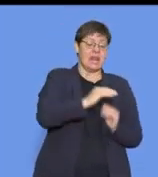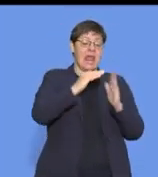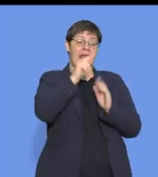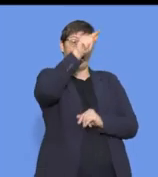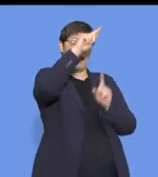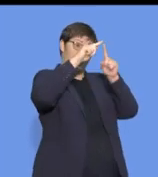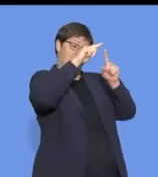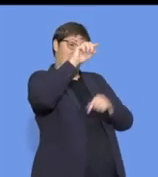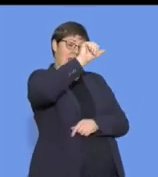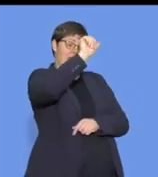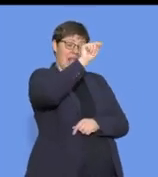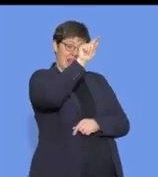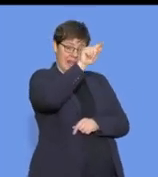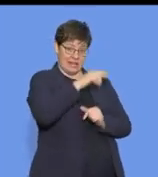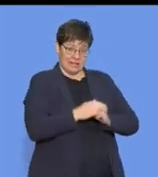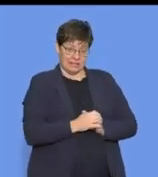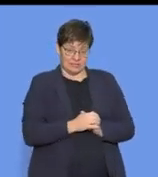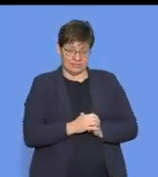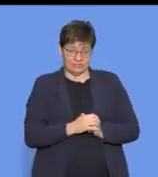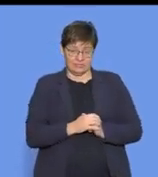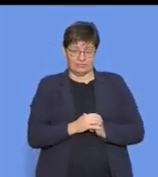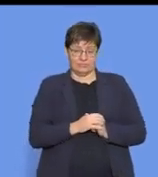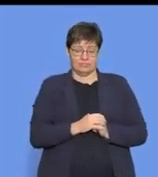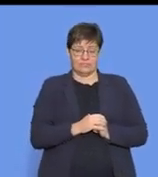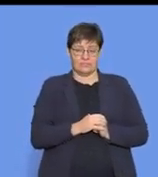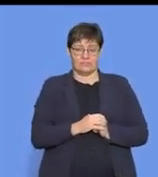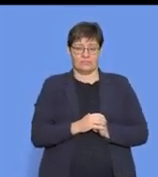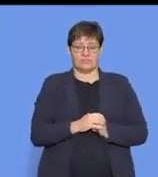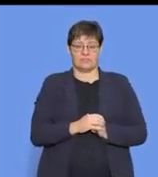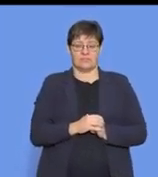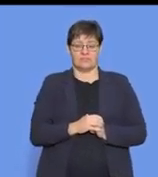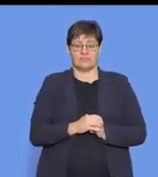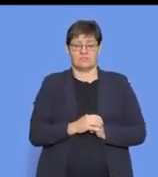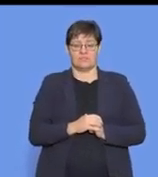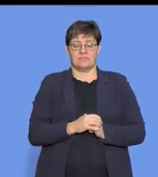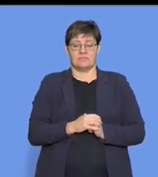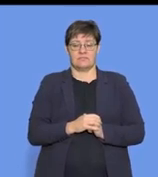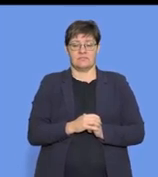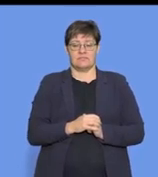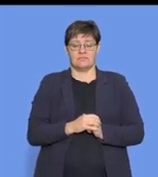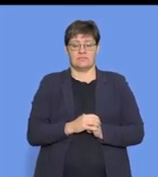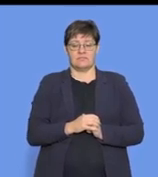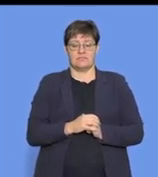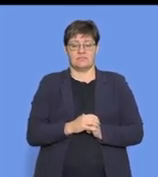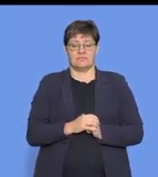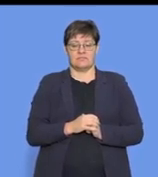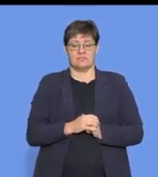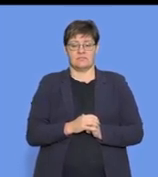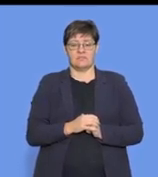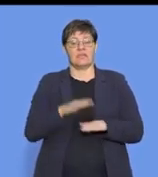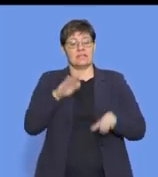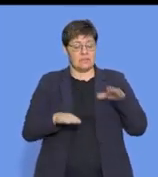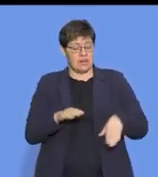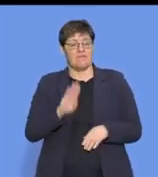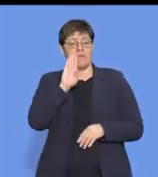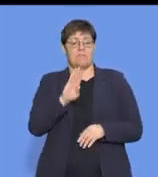angle in between, which is angle A. Okay, and similarly for